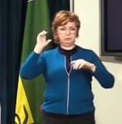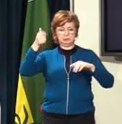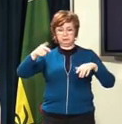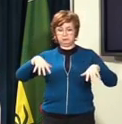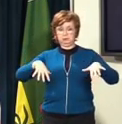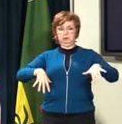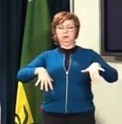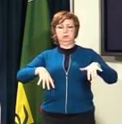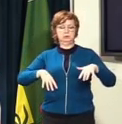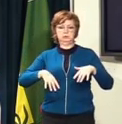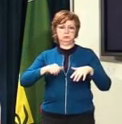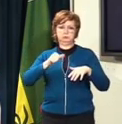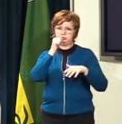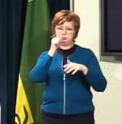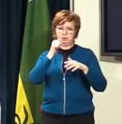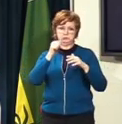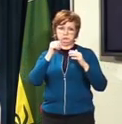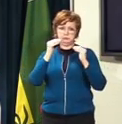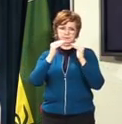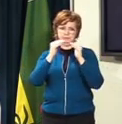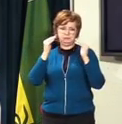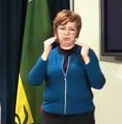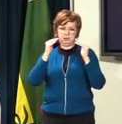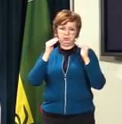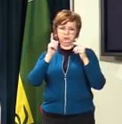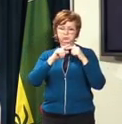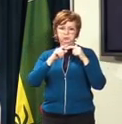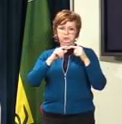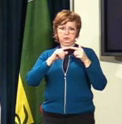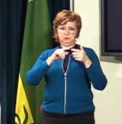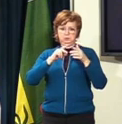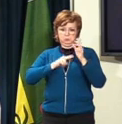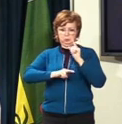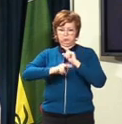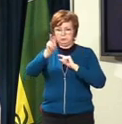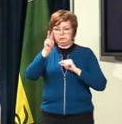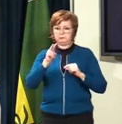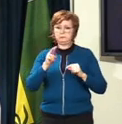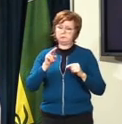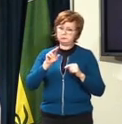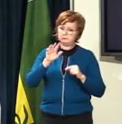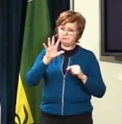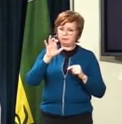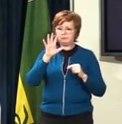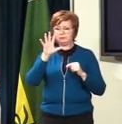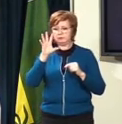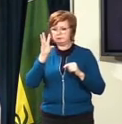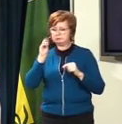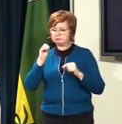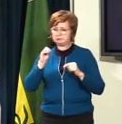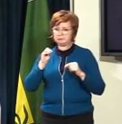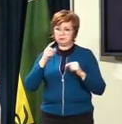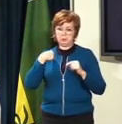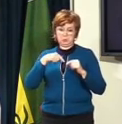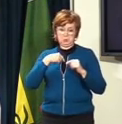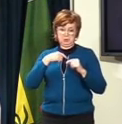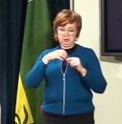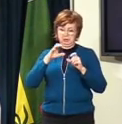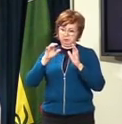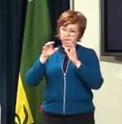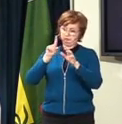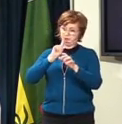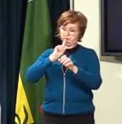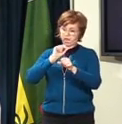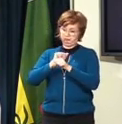level. So with respect to how accurate it is, right now we know that the 14-day forecasts over the last few weeks